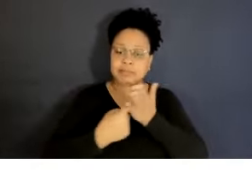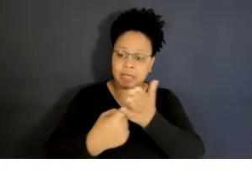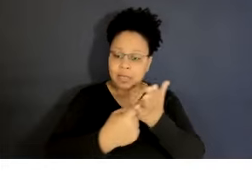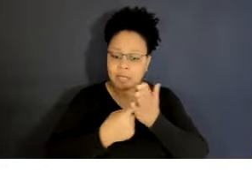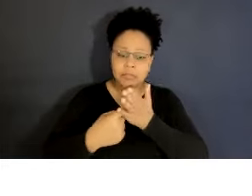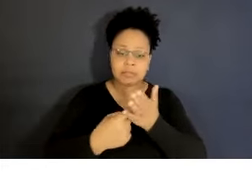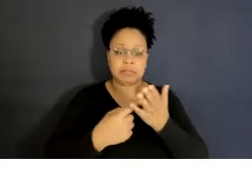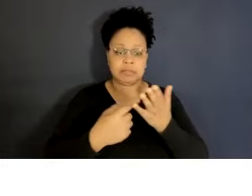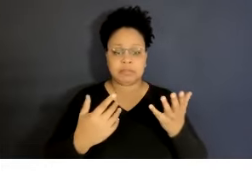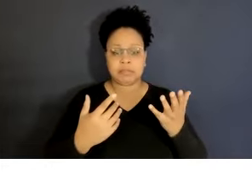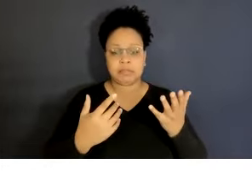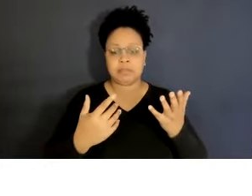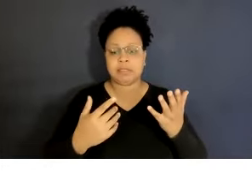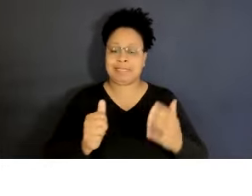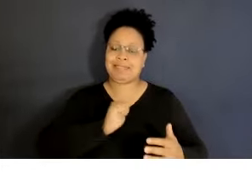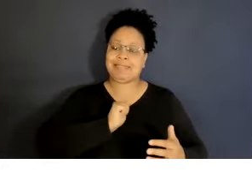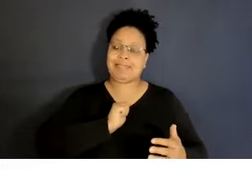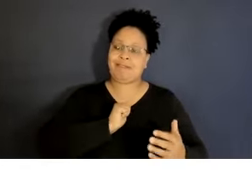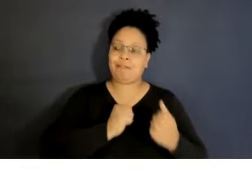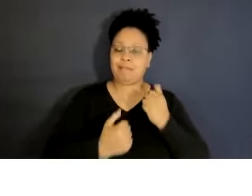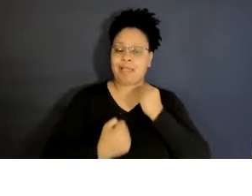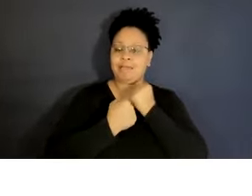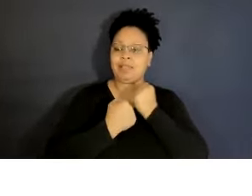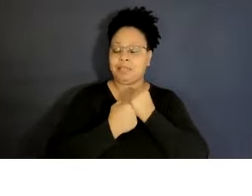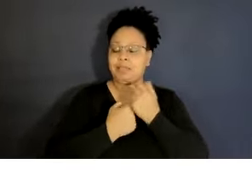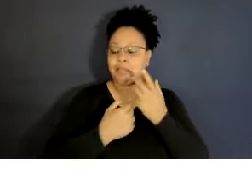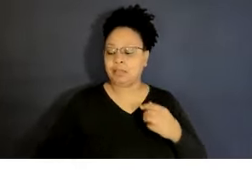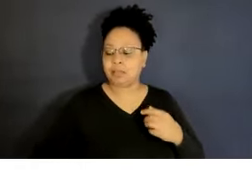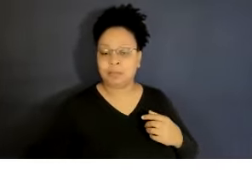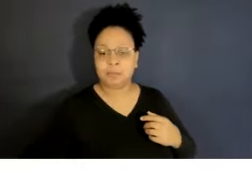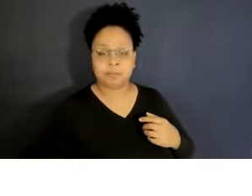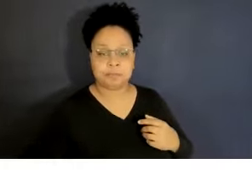how the self-advocacy movement has been